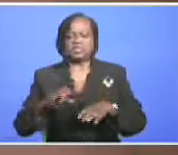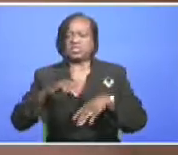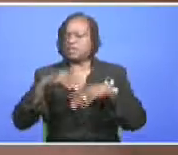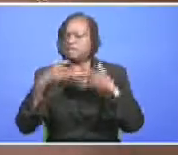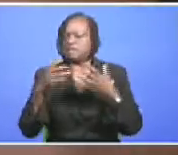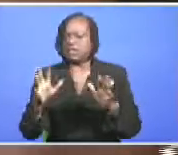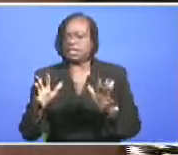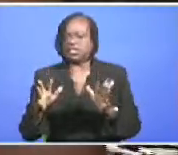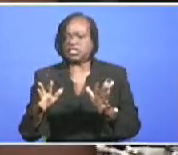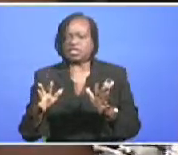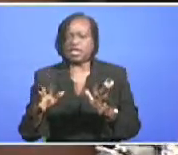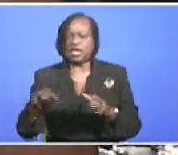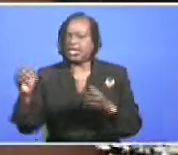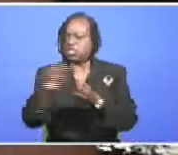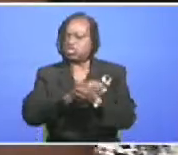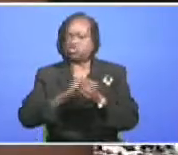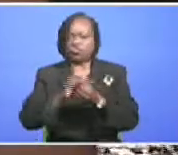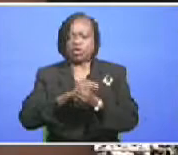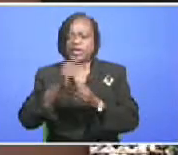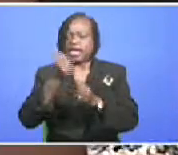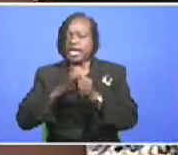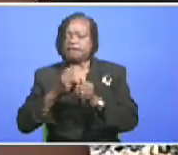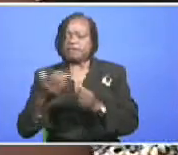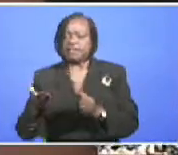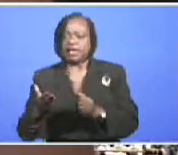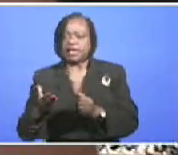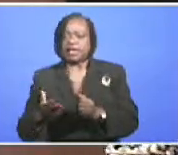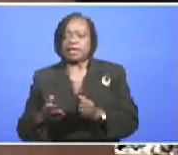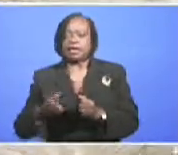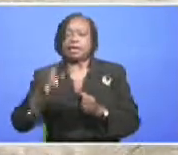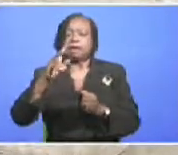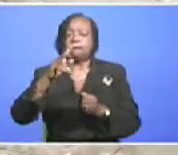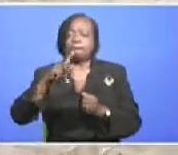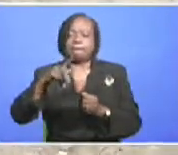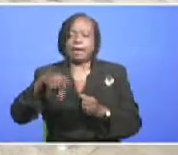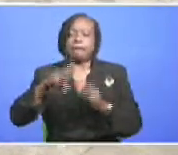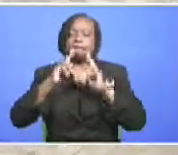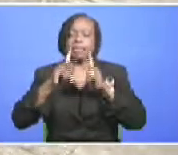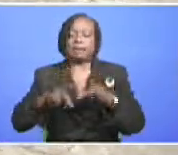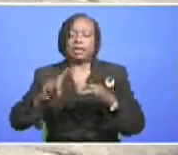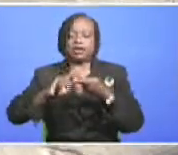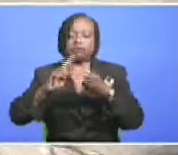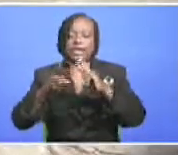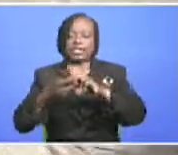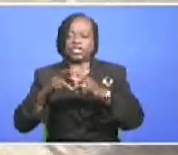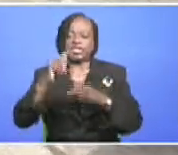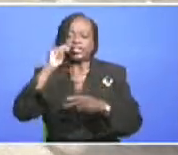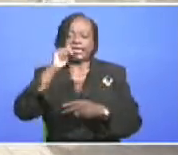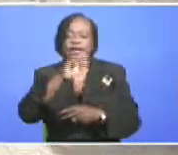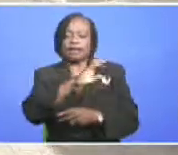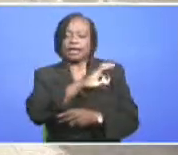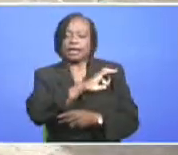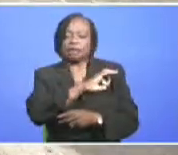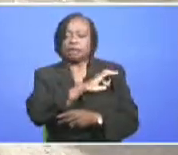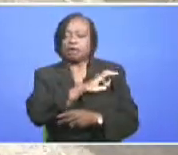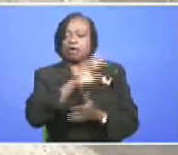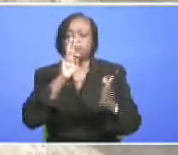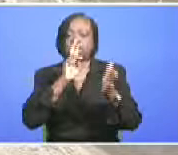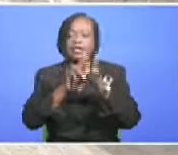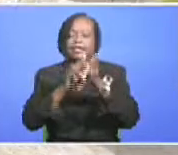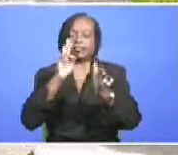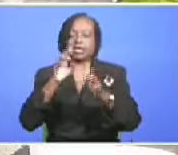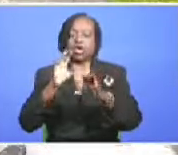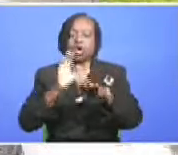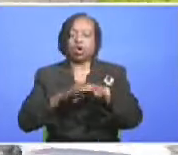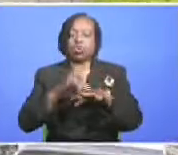totally destroyed everything. Public relations consultant Tanya Smith Cartwright reflecting on what was once the office of BumperTech